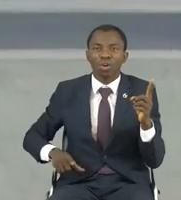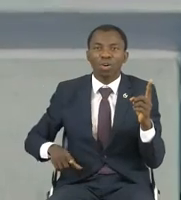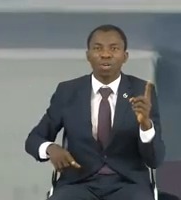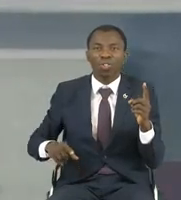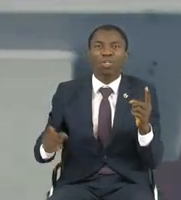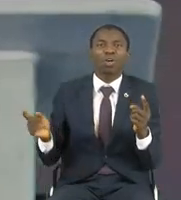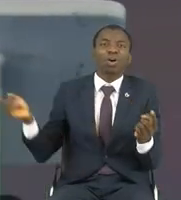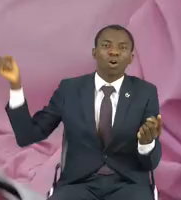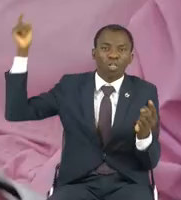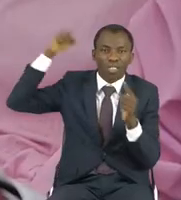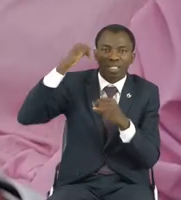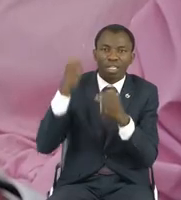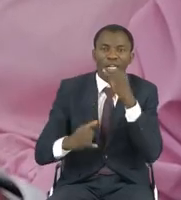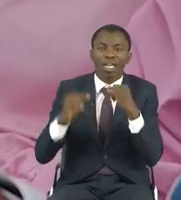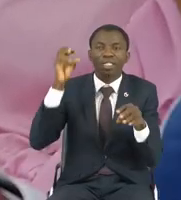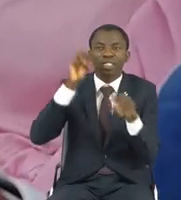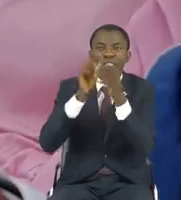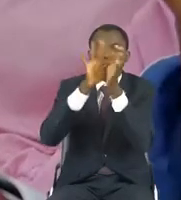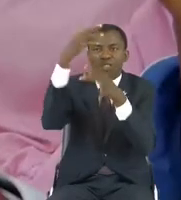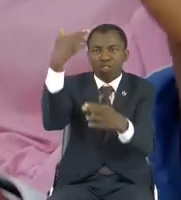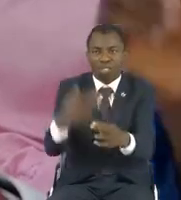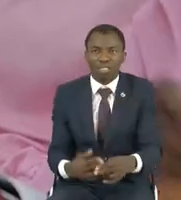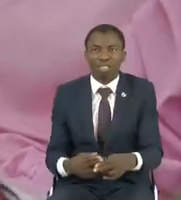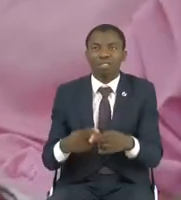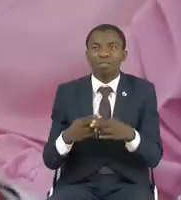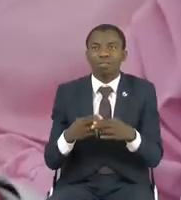in Jesus' name.